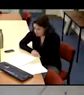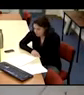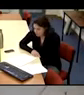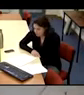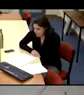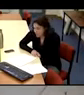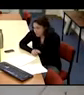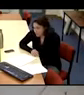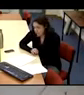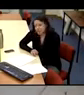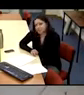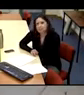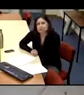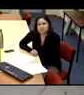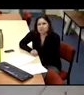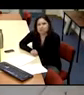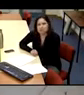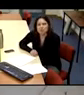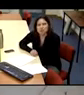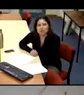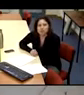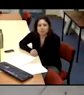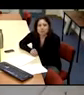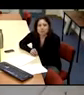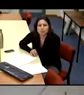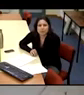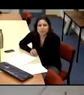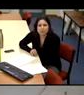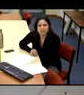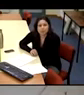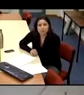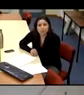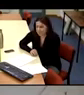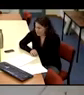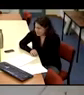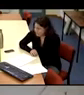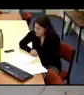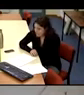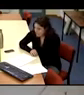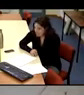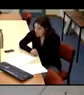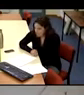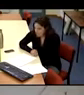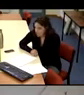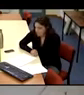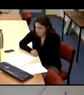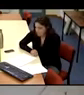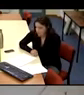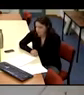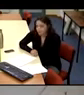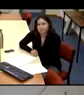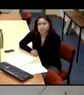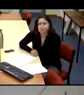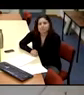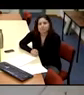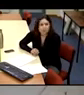altogether. Media coverage of the refugee crisis in 2015 and 2016 was largely dominated